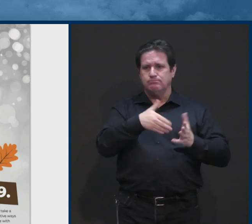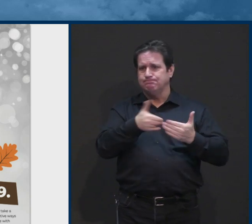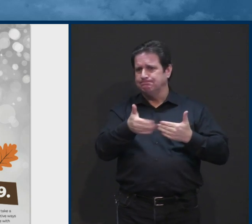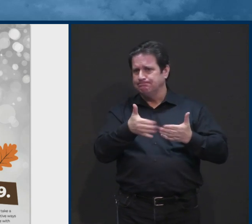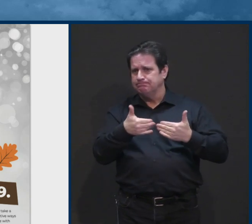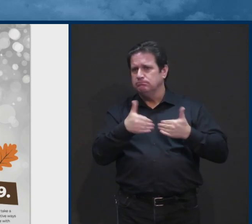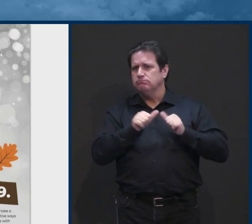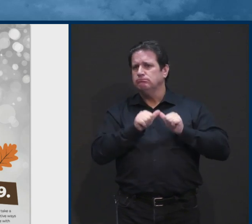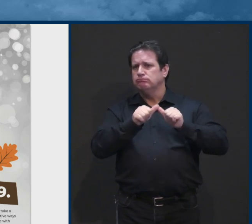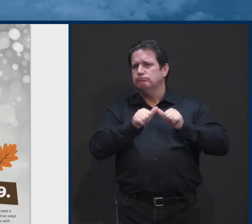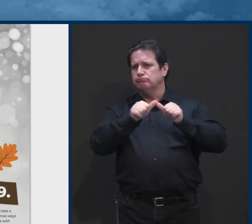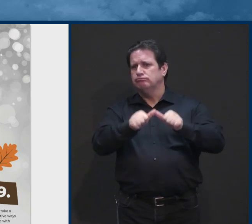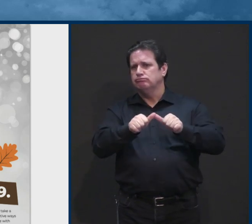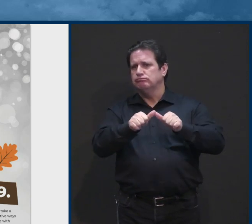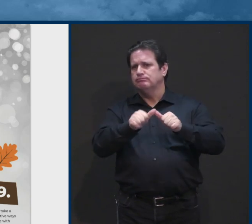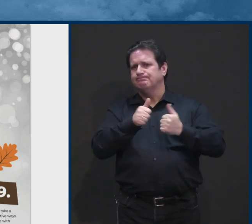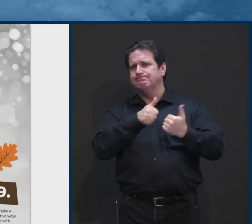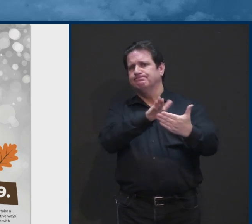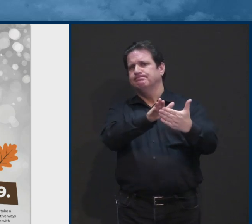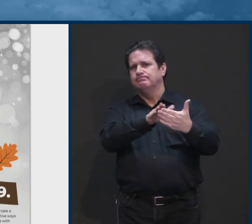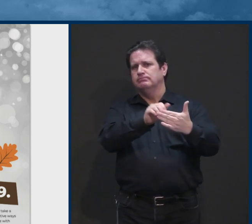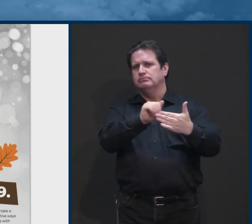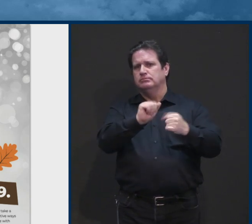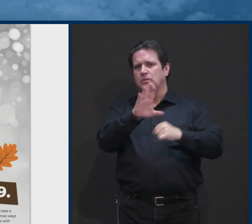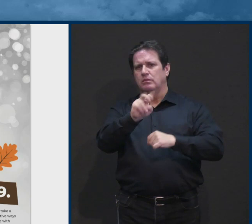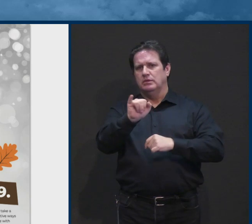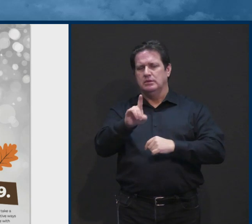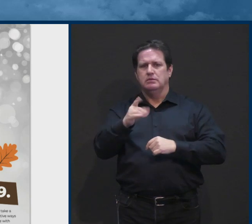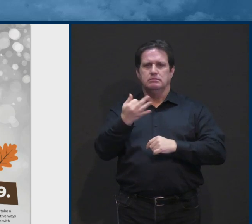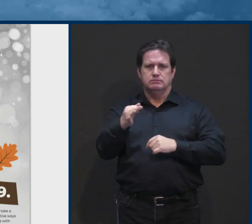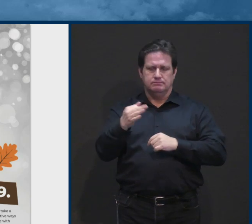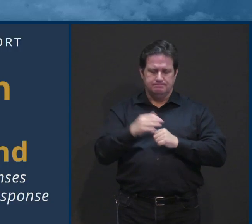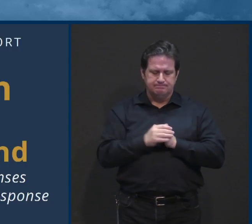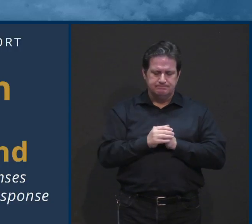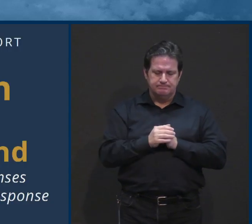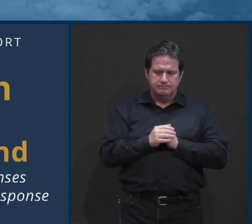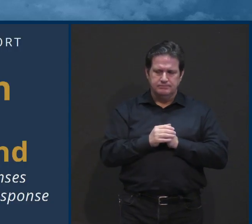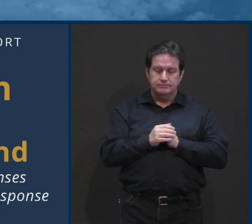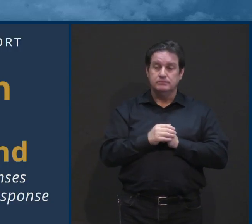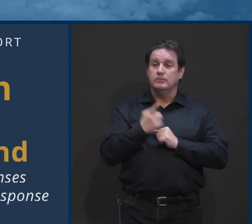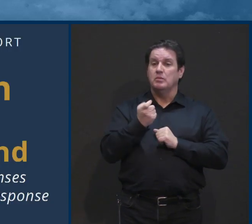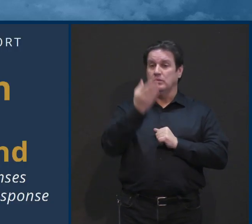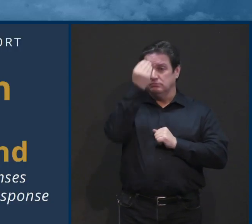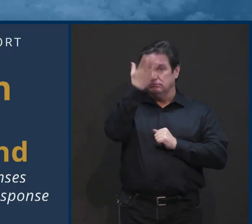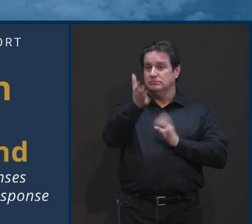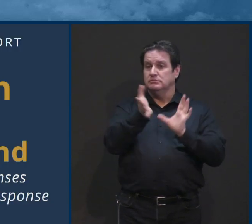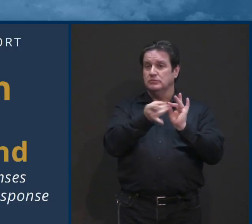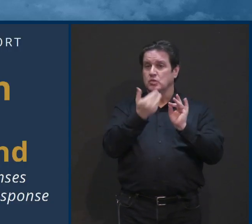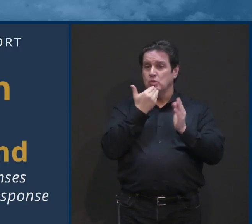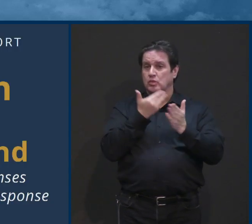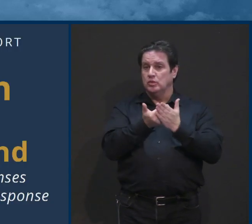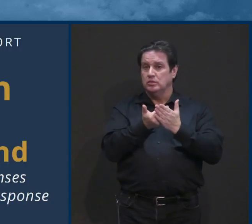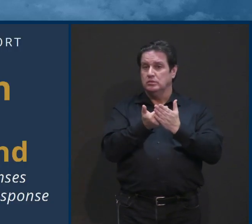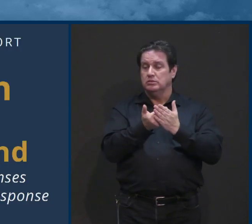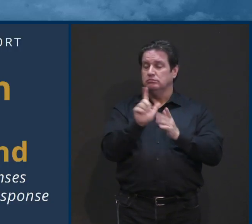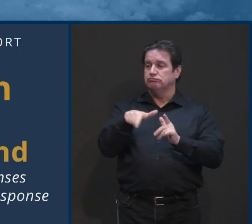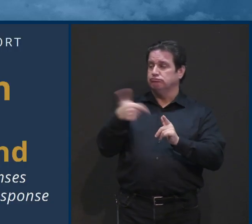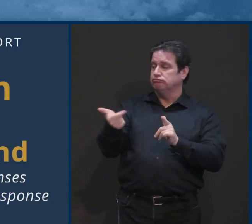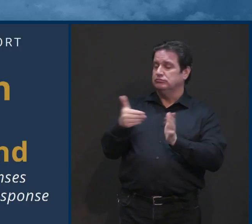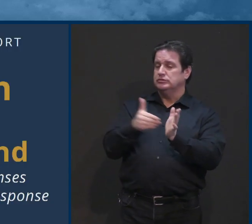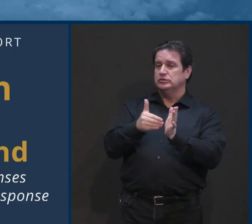we continue to address COVID-19. One other piece of good news before turning it over to Dr.